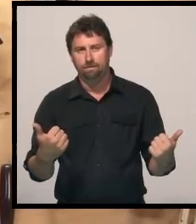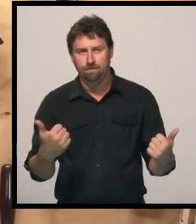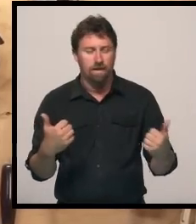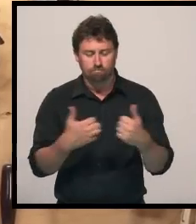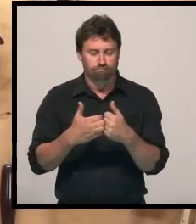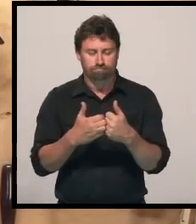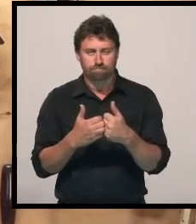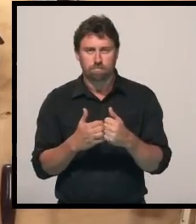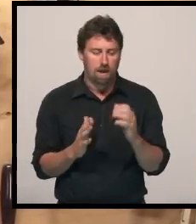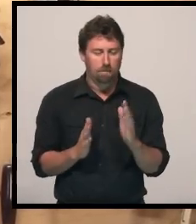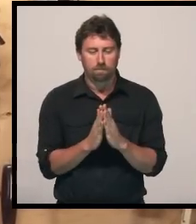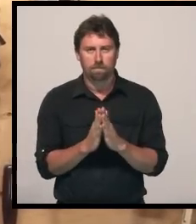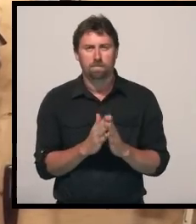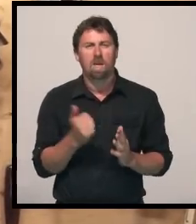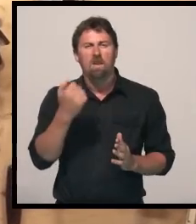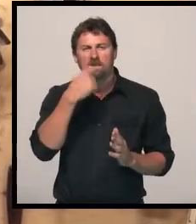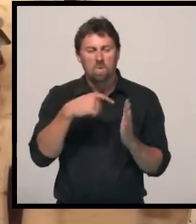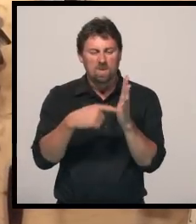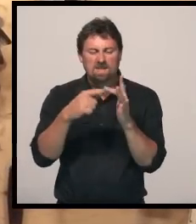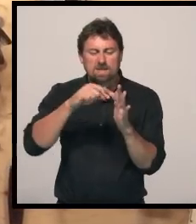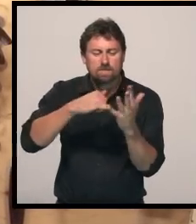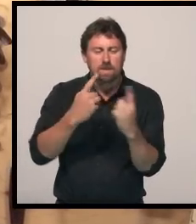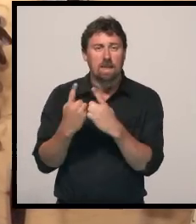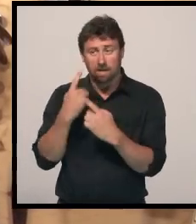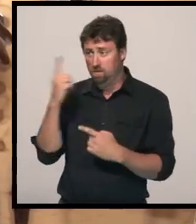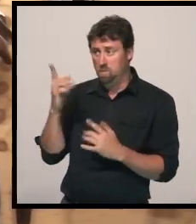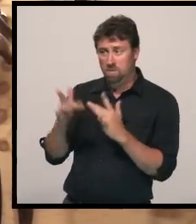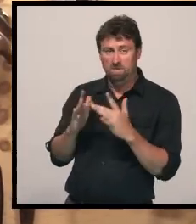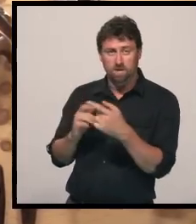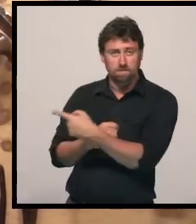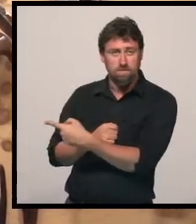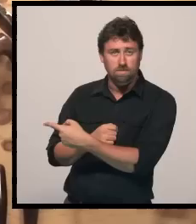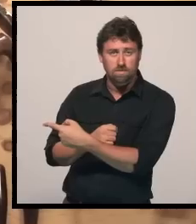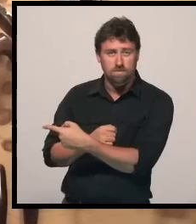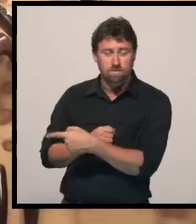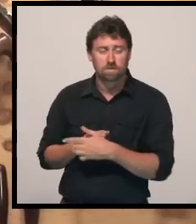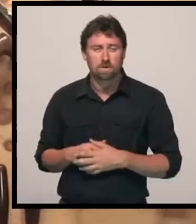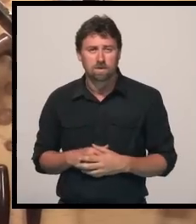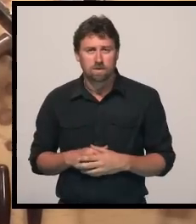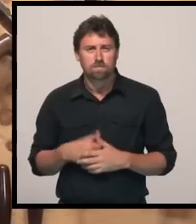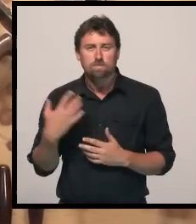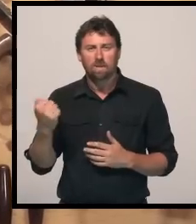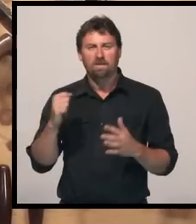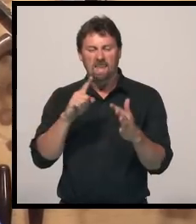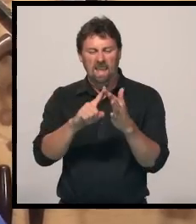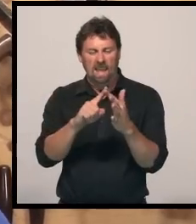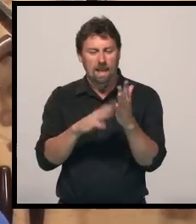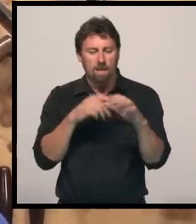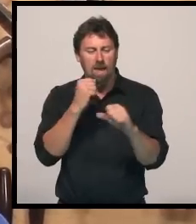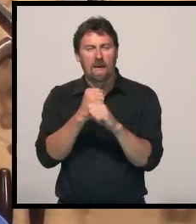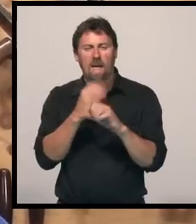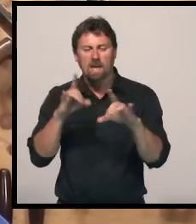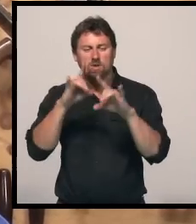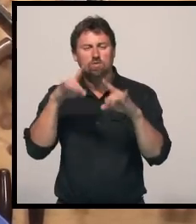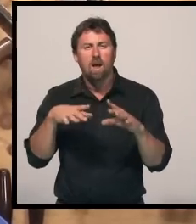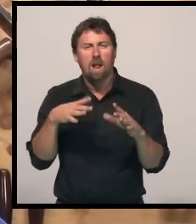several other tips are on the net at Australian Wood Review. They've got an e-magazine that I put up, workshop